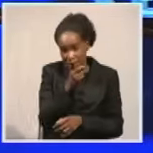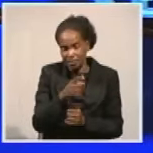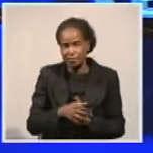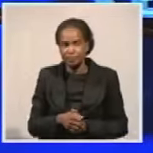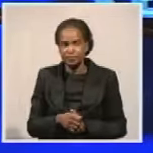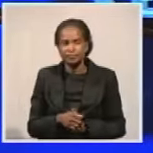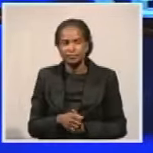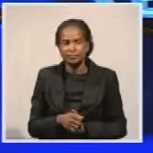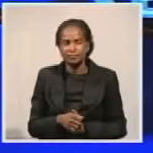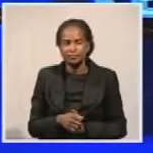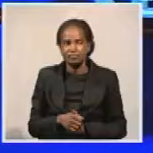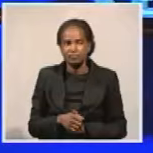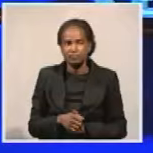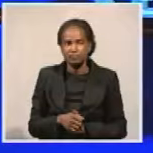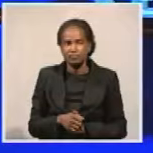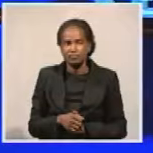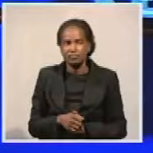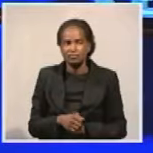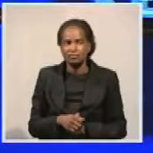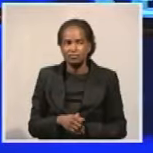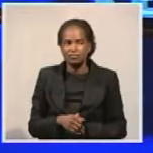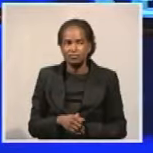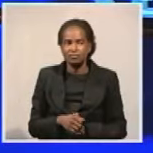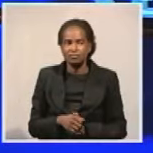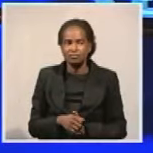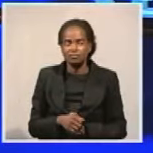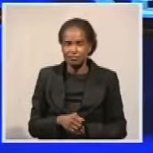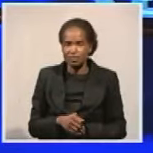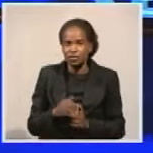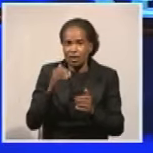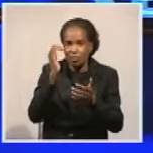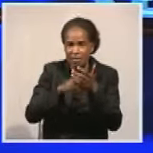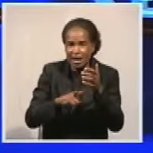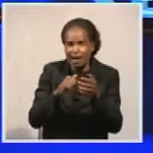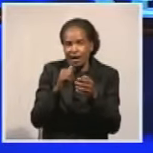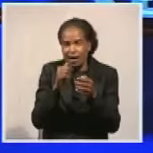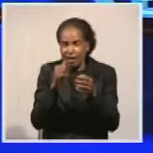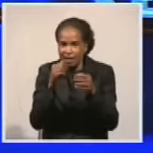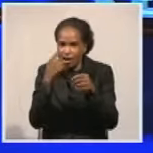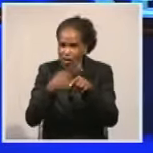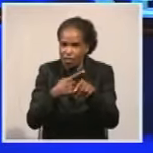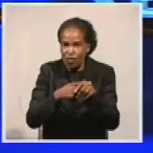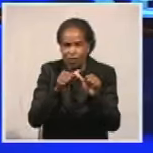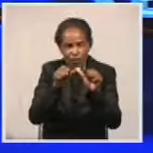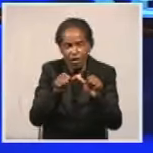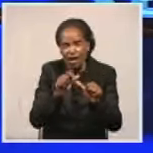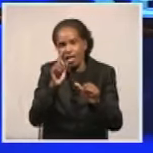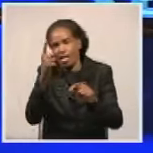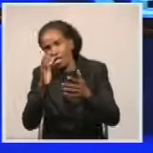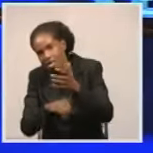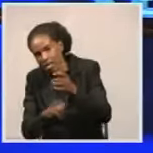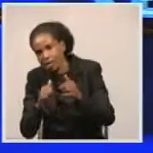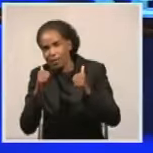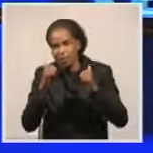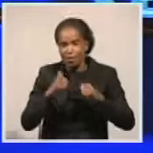So at least they became a little bit careful. But it was